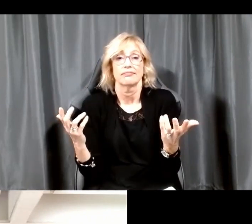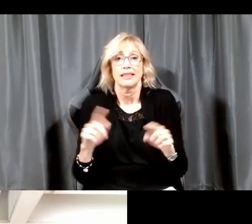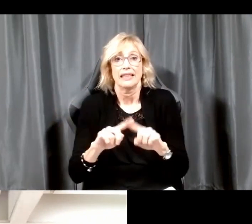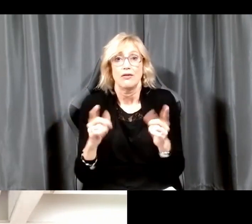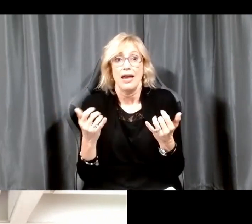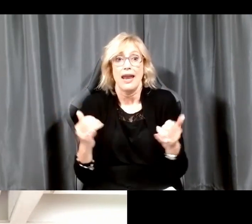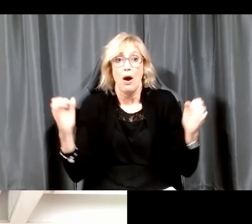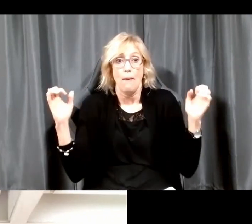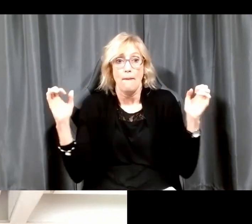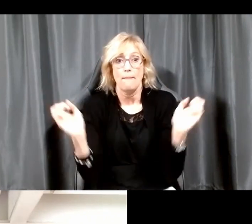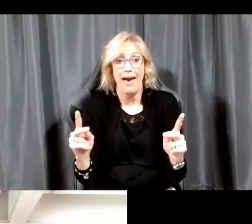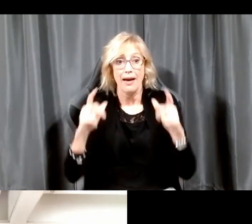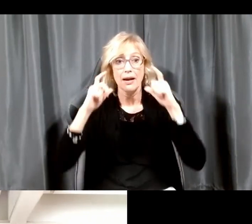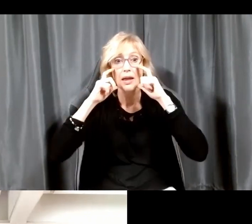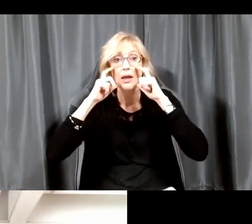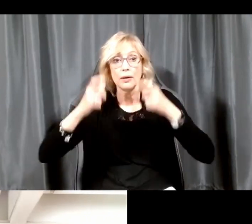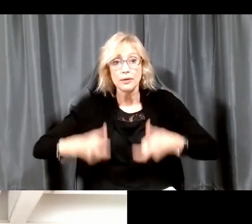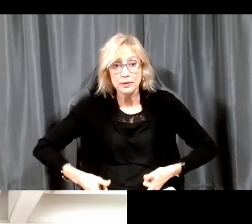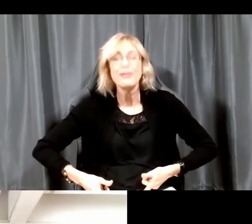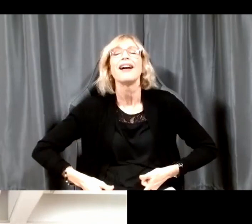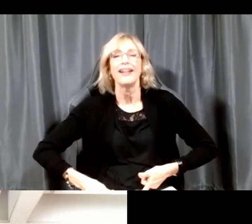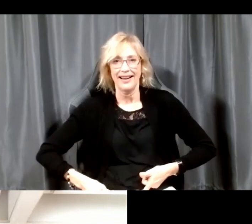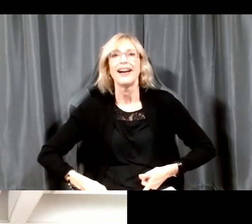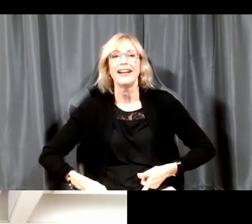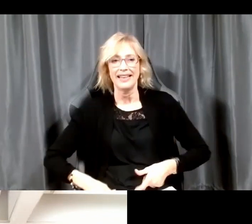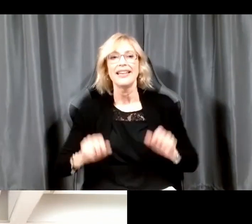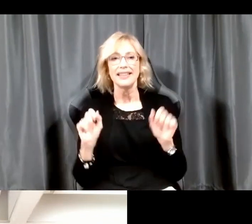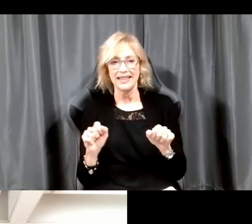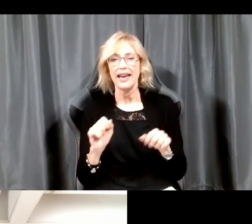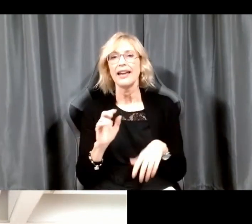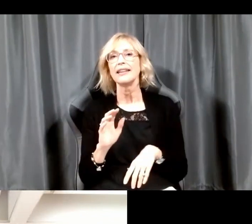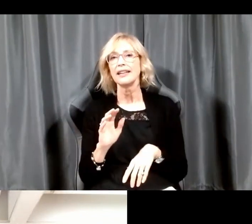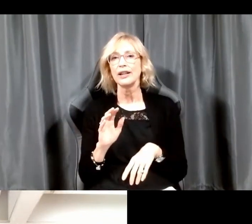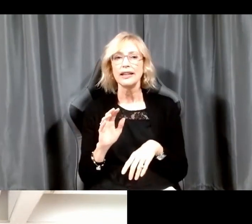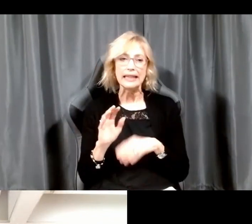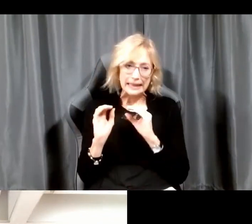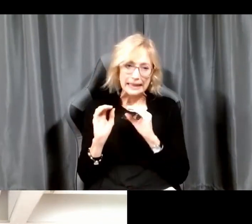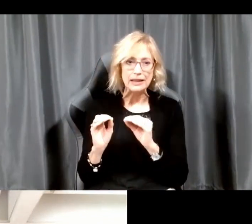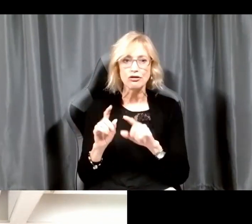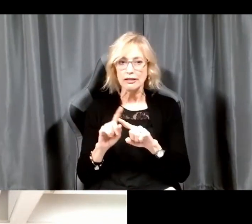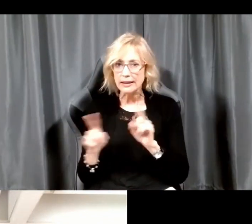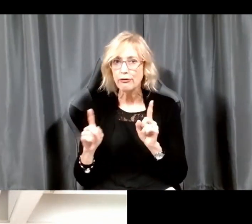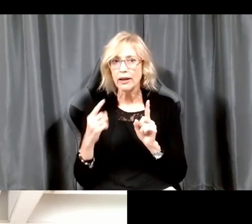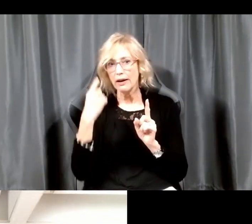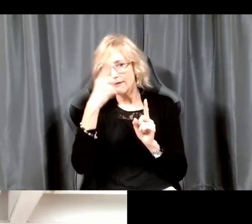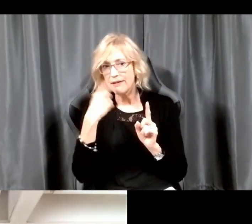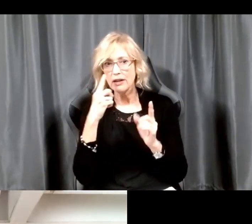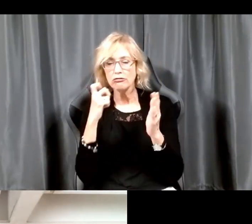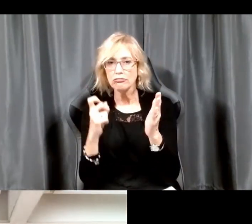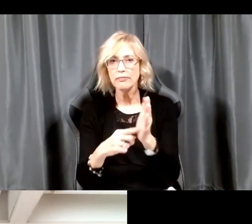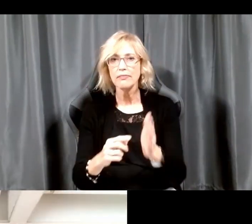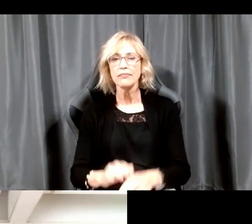that we're back, you know, into it, we can go ahead and bring out those different ways of getting them to do the facial recognition. Many of